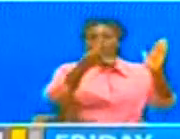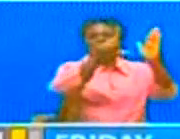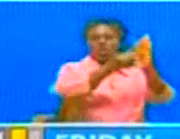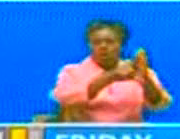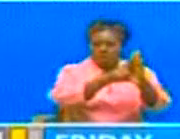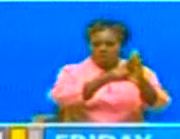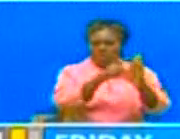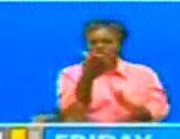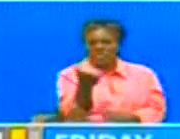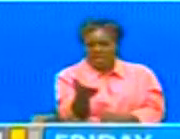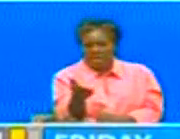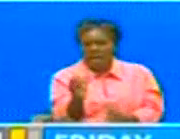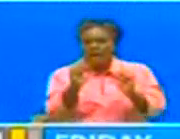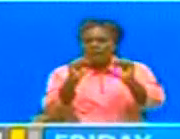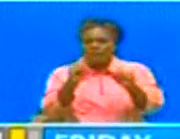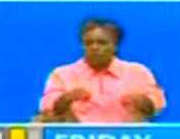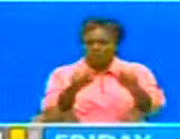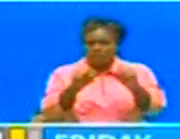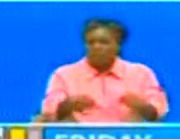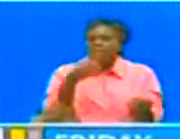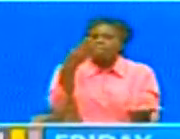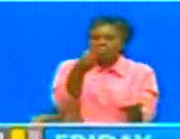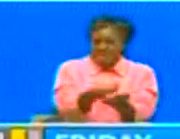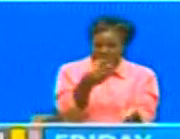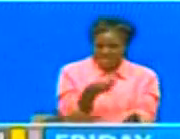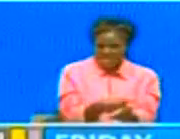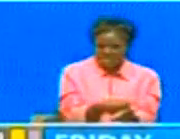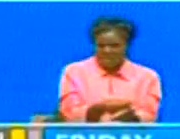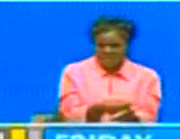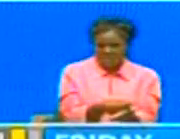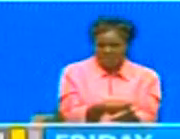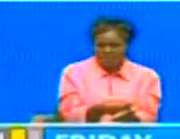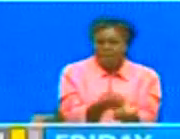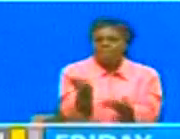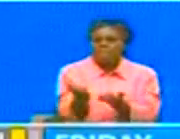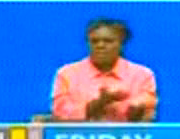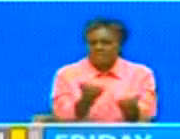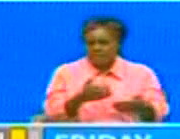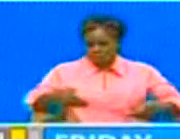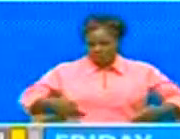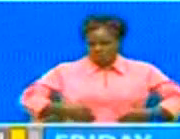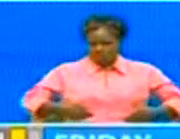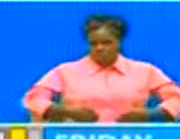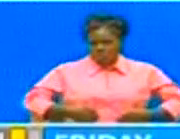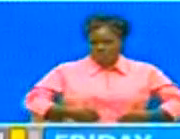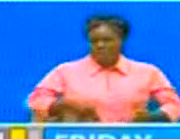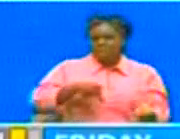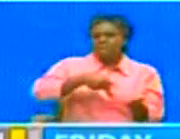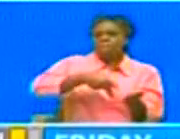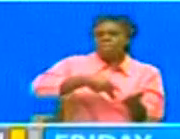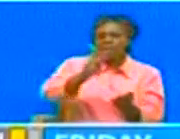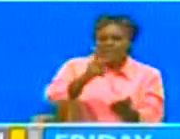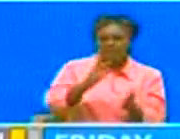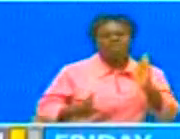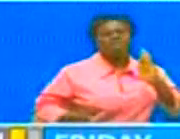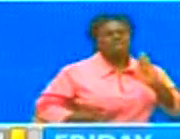is a law that makes sure the money by business of the youth mm-hmm. is paid to them once